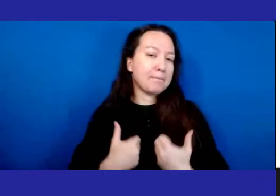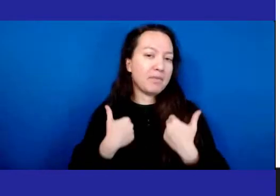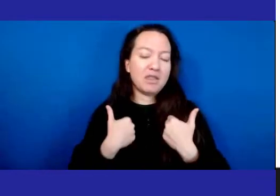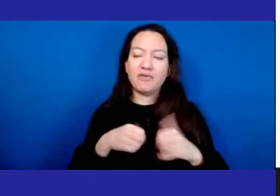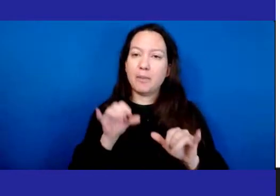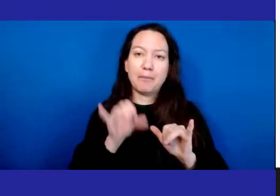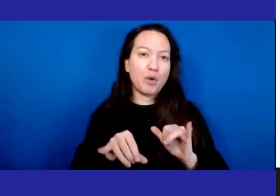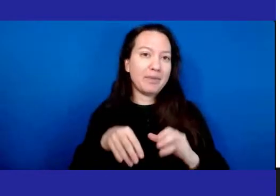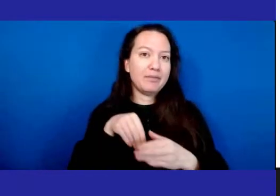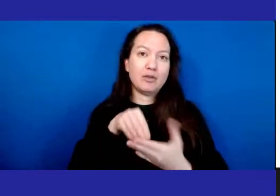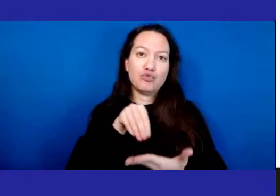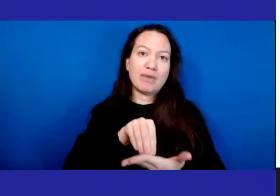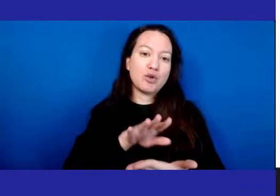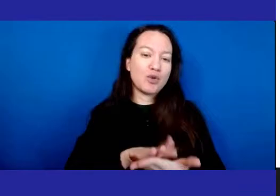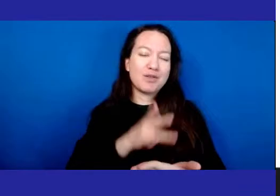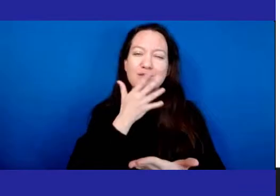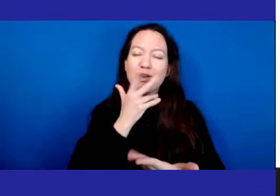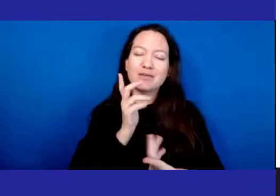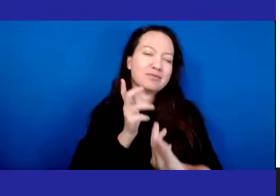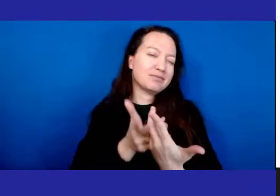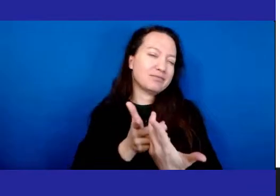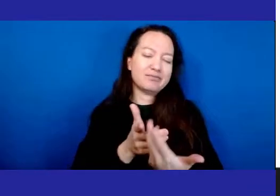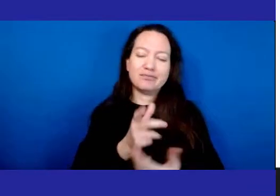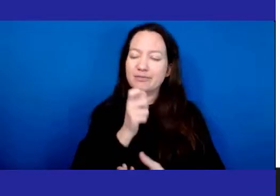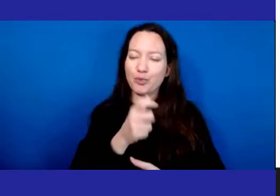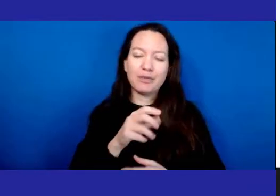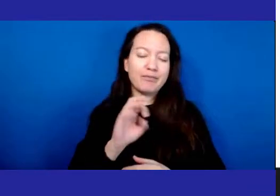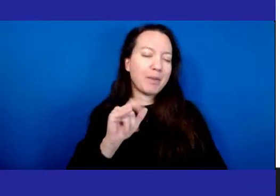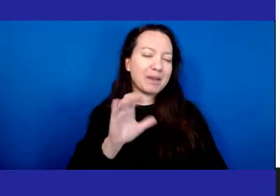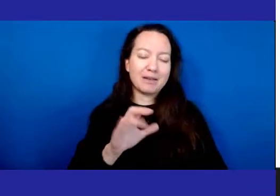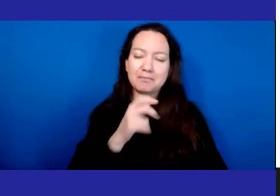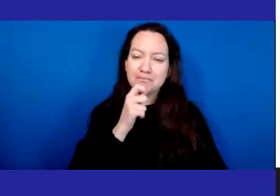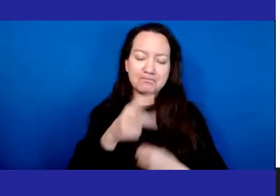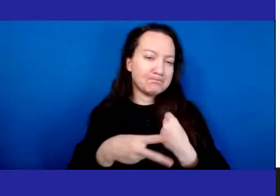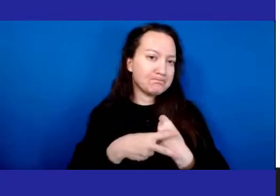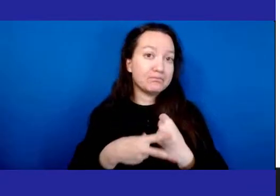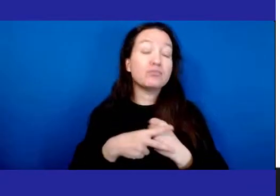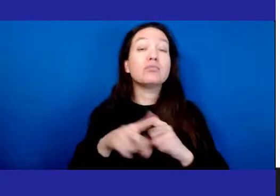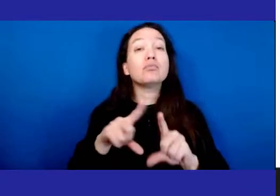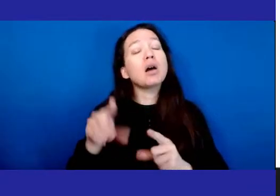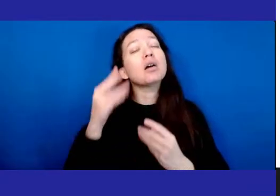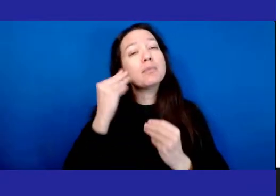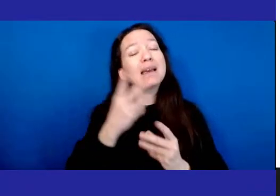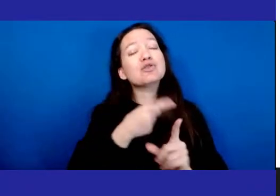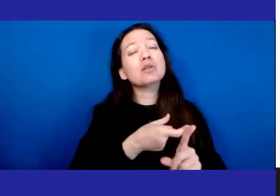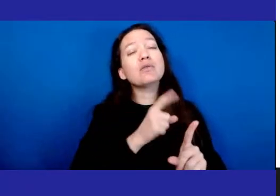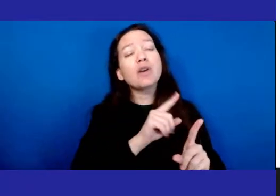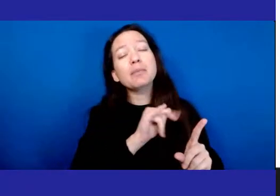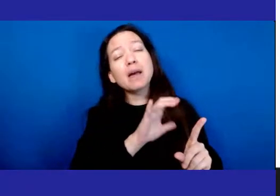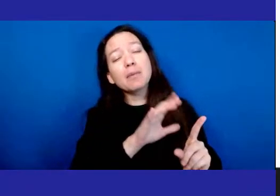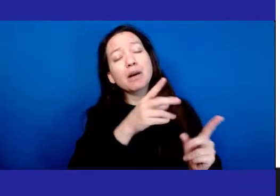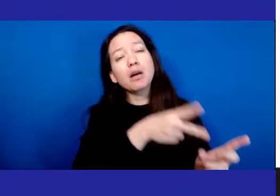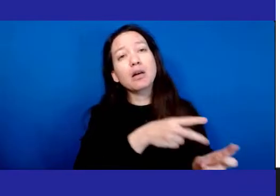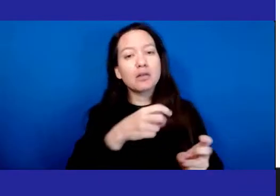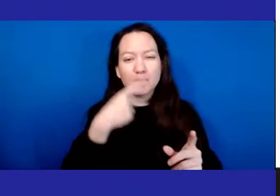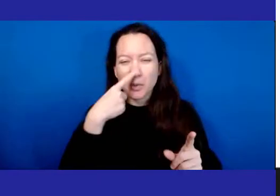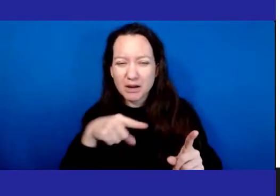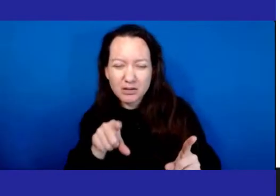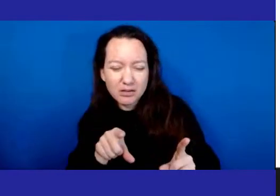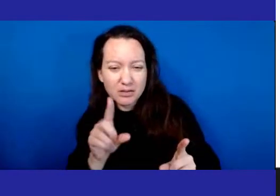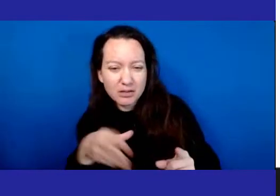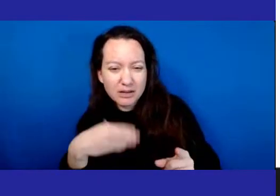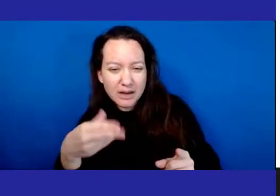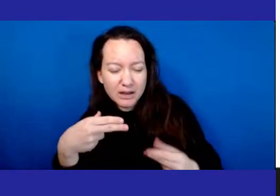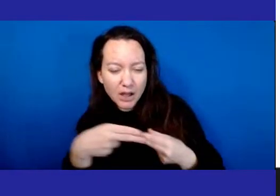the record. The colors don't go into Epic, but it pulls information from Epic to. Can you go to the next